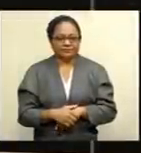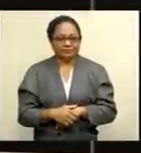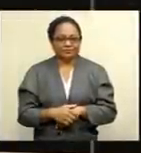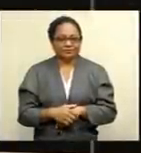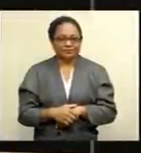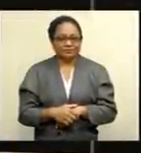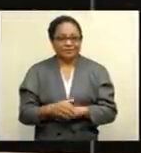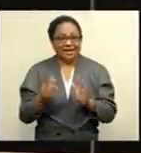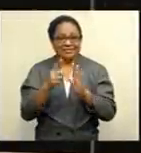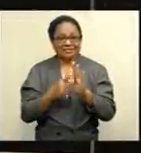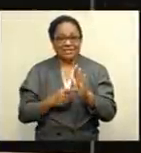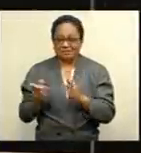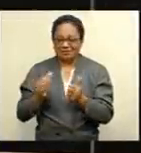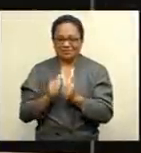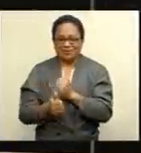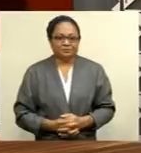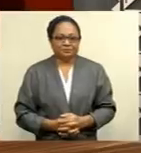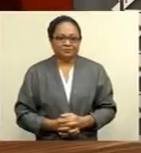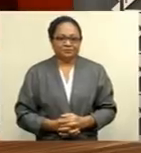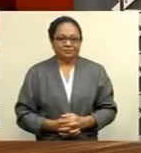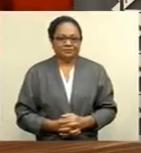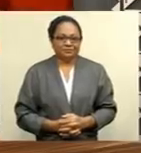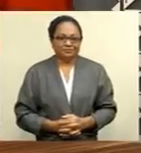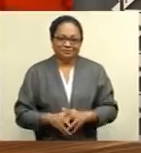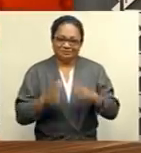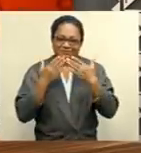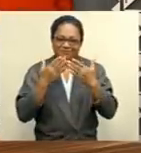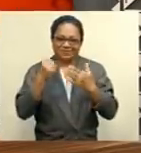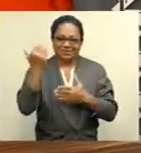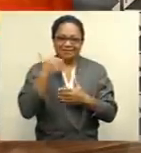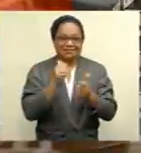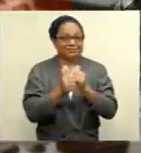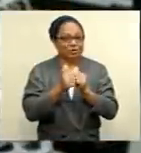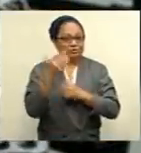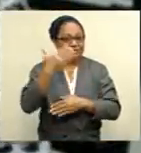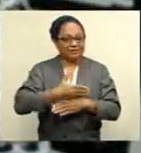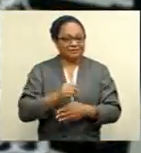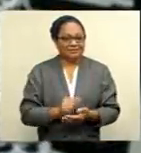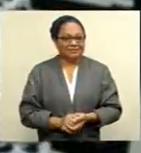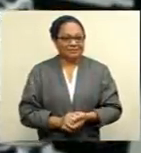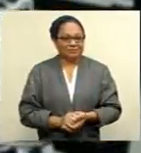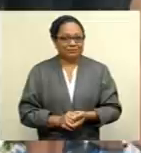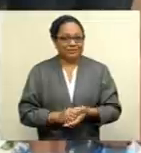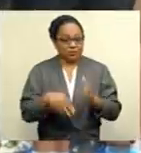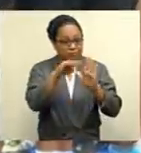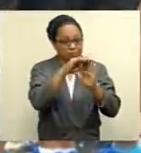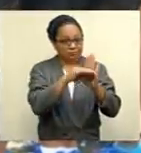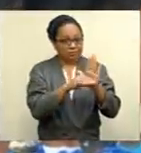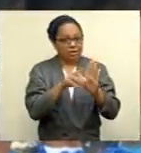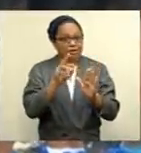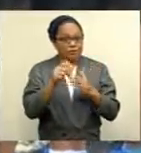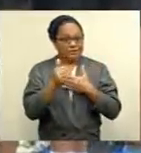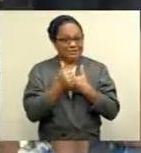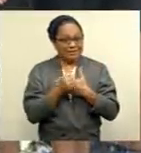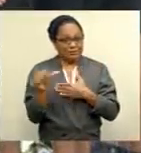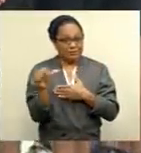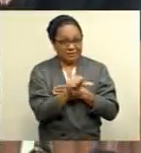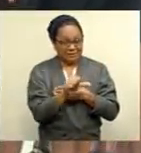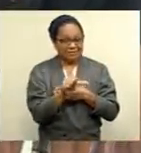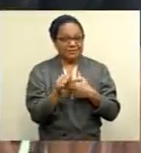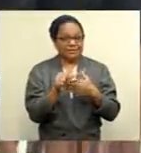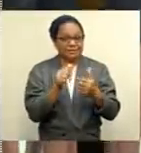And Jamie's here with sports. Vinaka, and good evening in sports tonight. Framework for safe return of sports